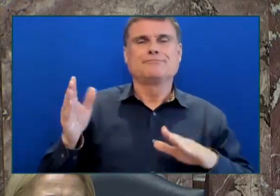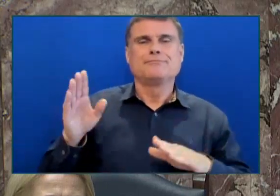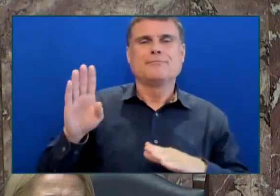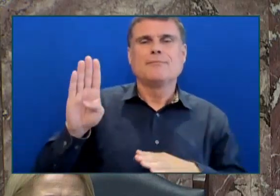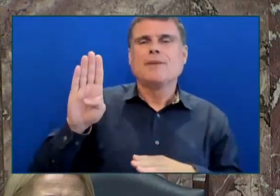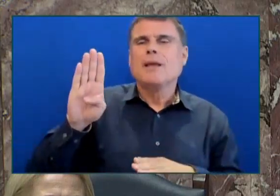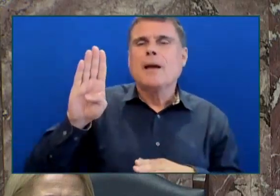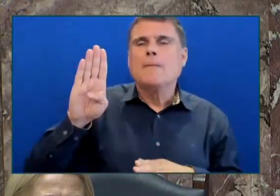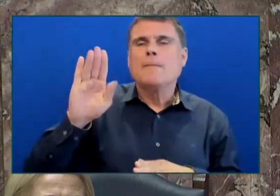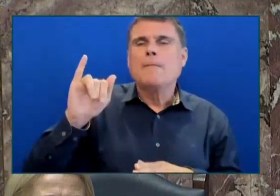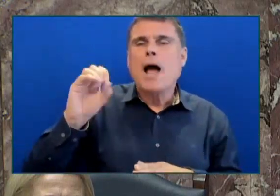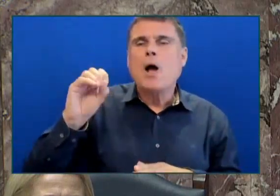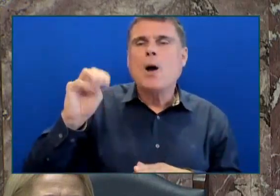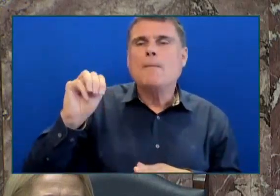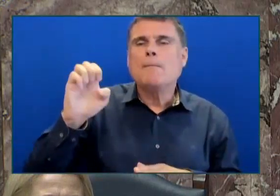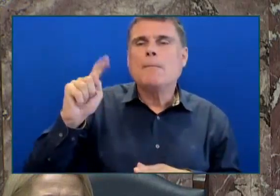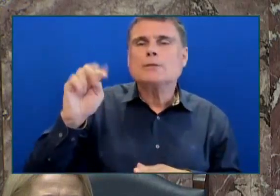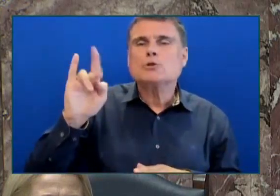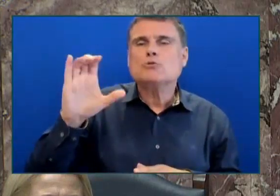have prescriptions for